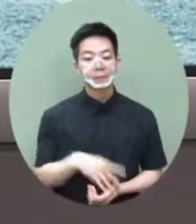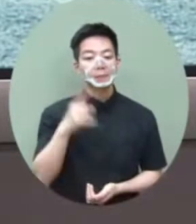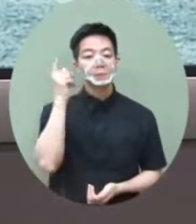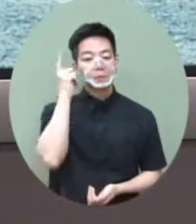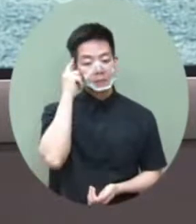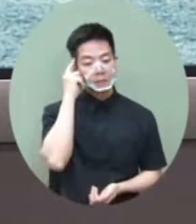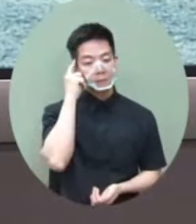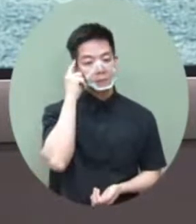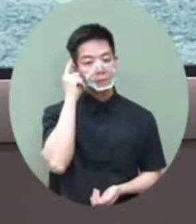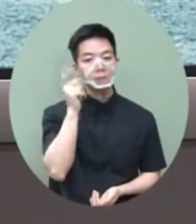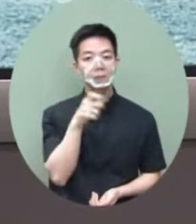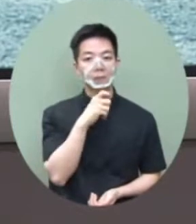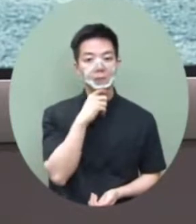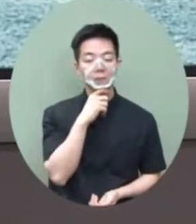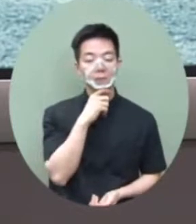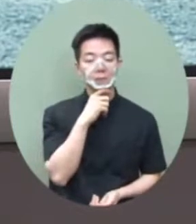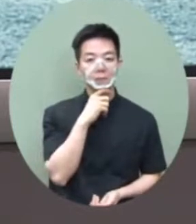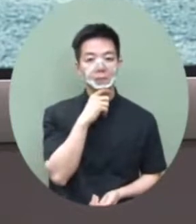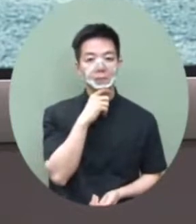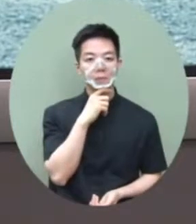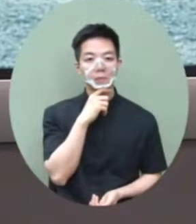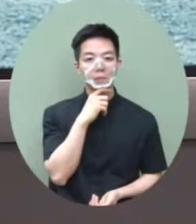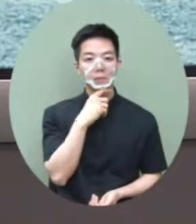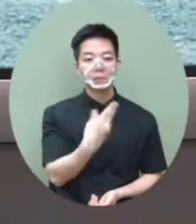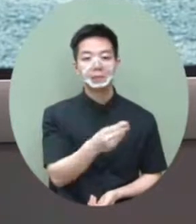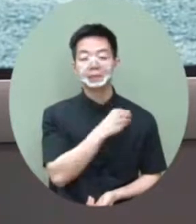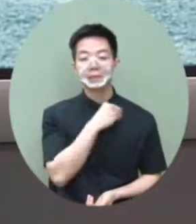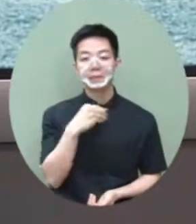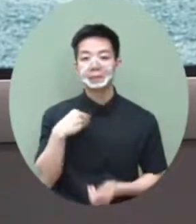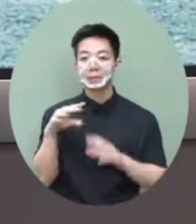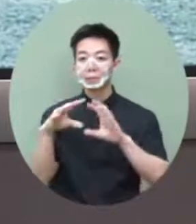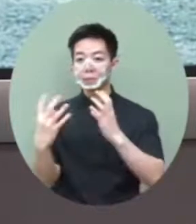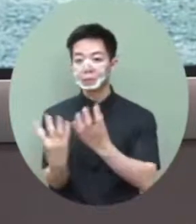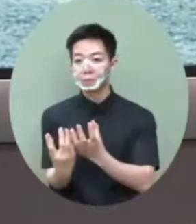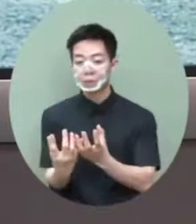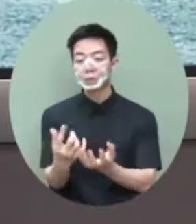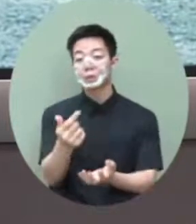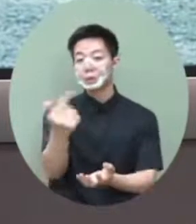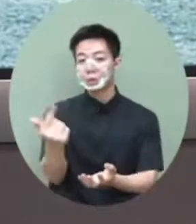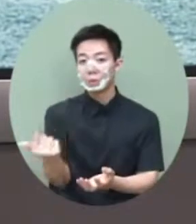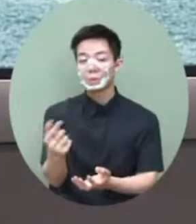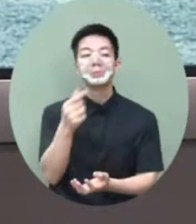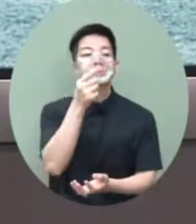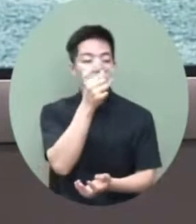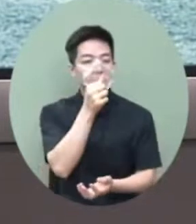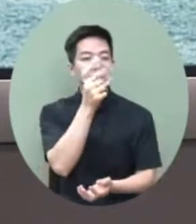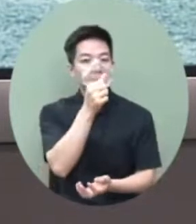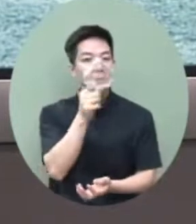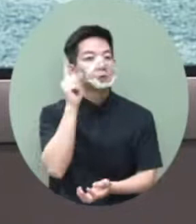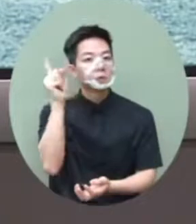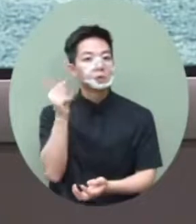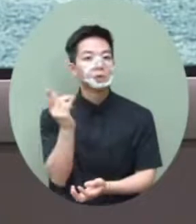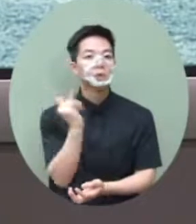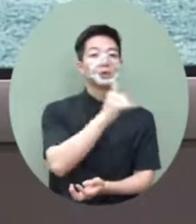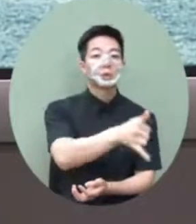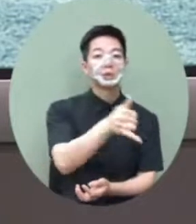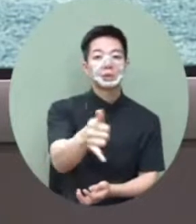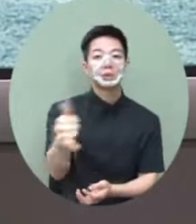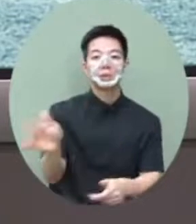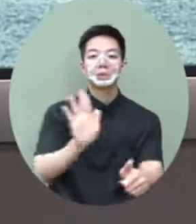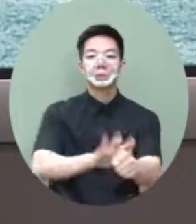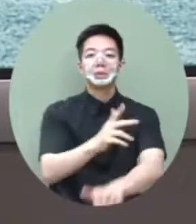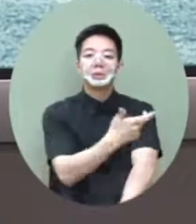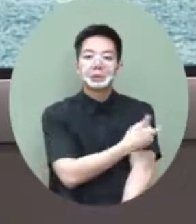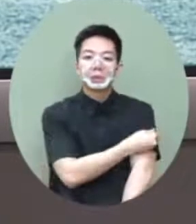medical groups are interested in providing such outreach facilities, and the government is very happy to collaborate with them to organize these